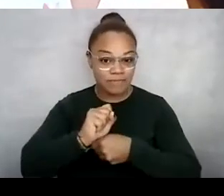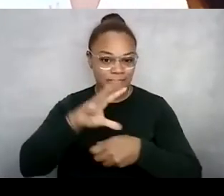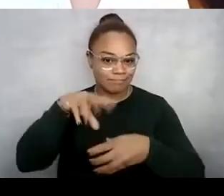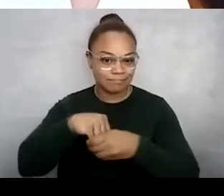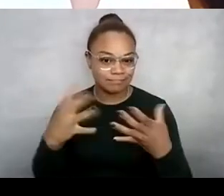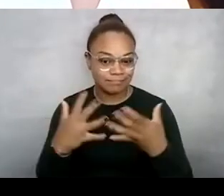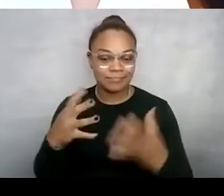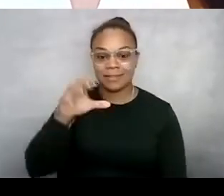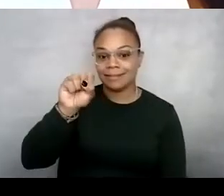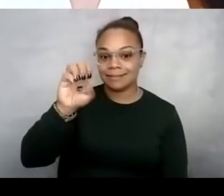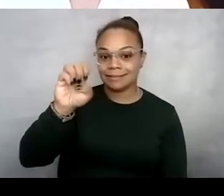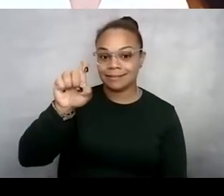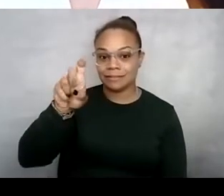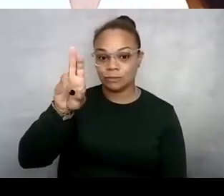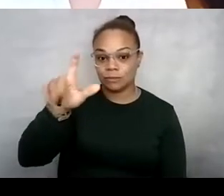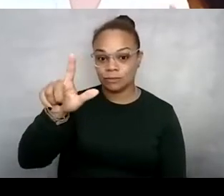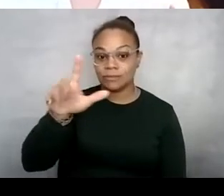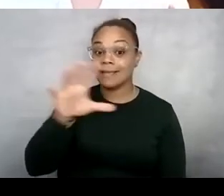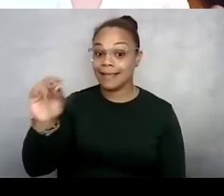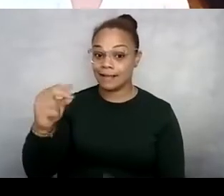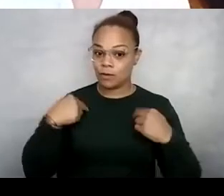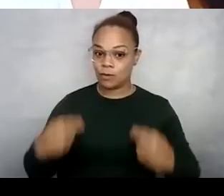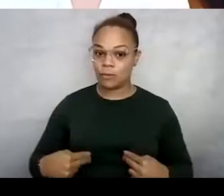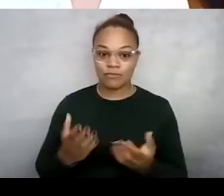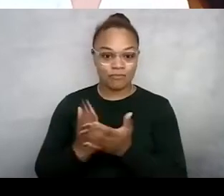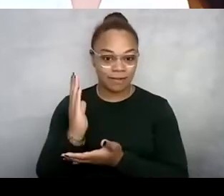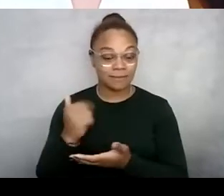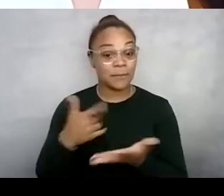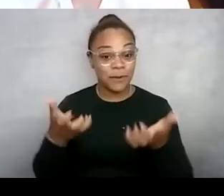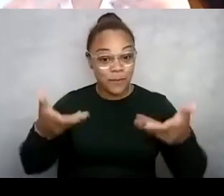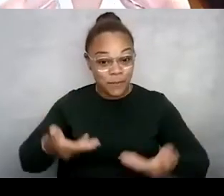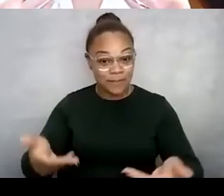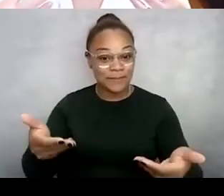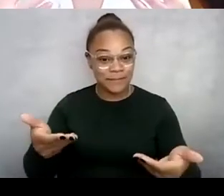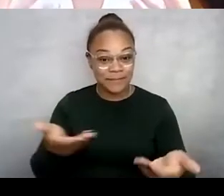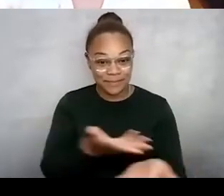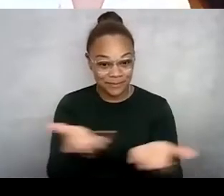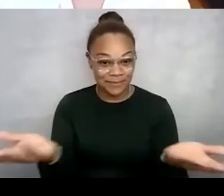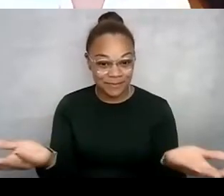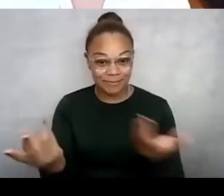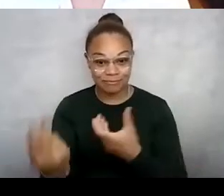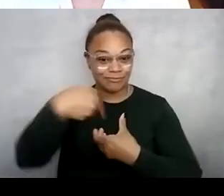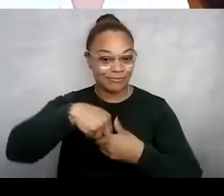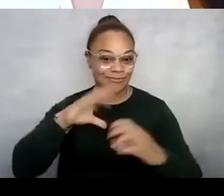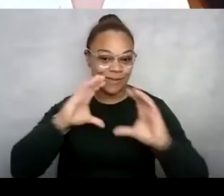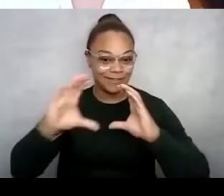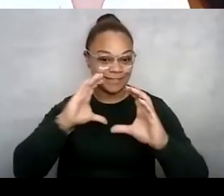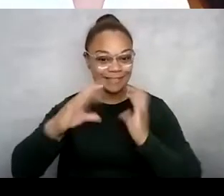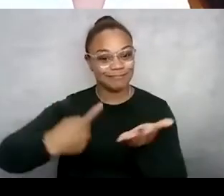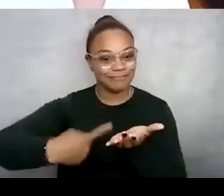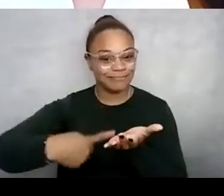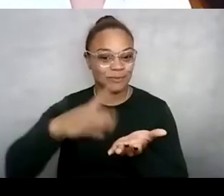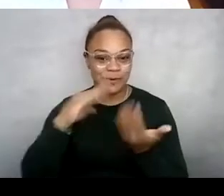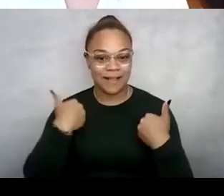and human rights. I want to welcome you to the conversation we're all going to have